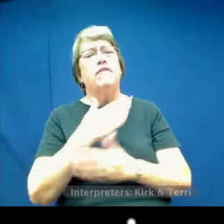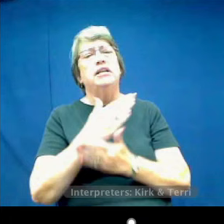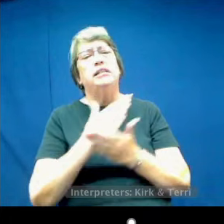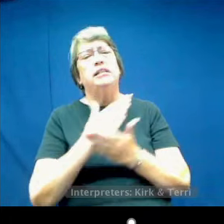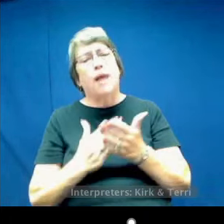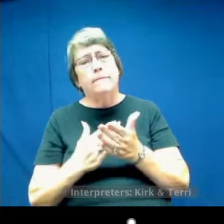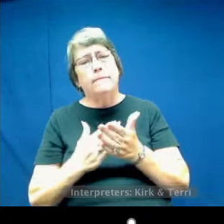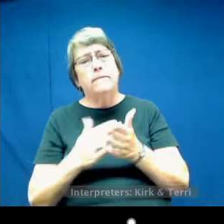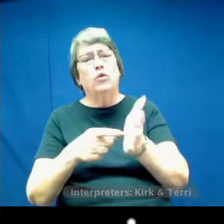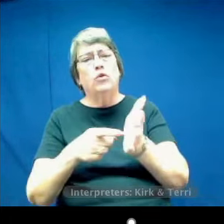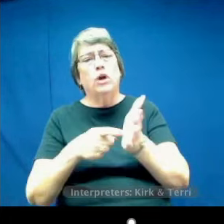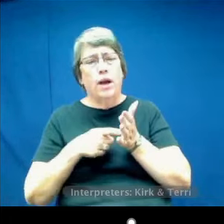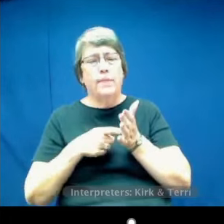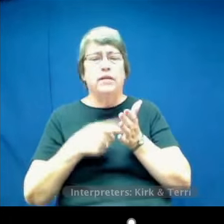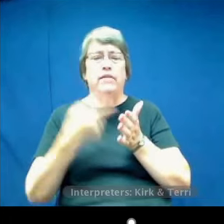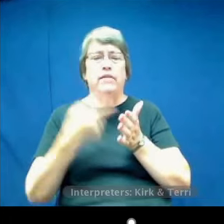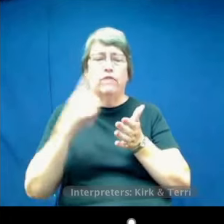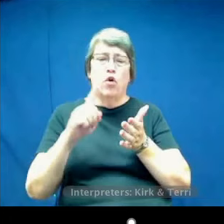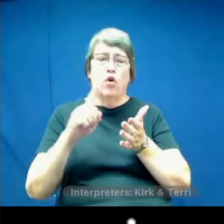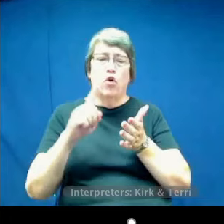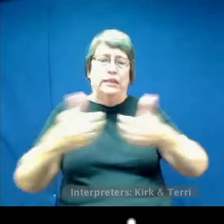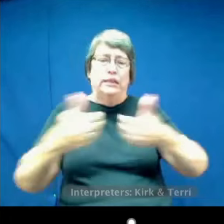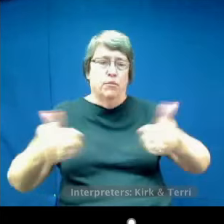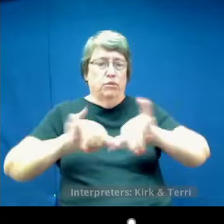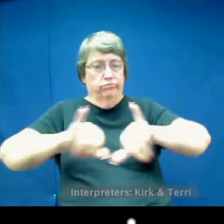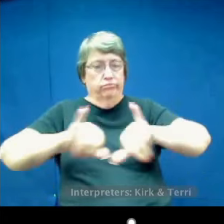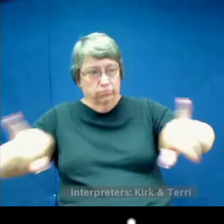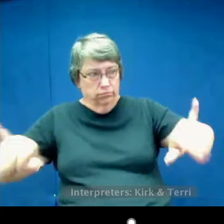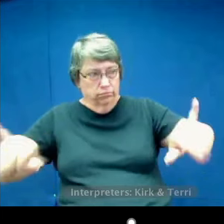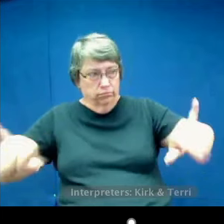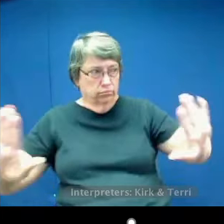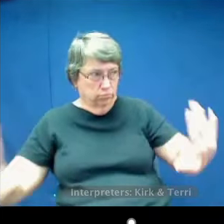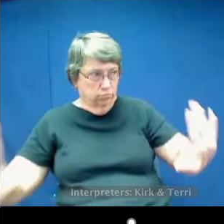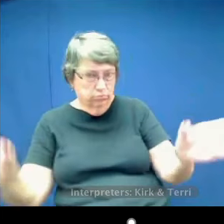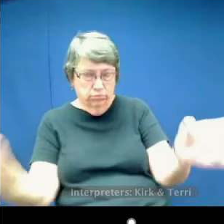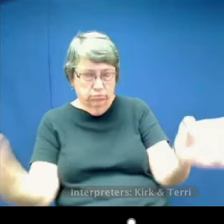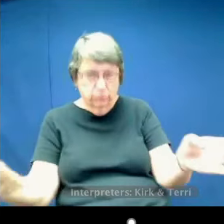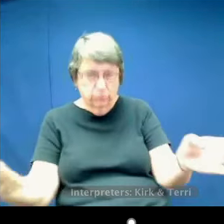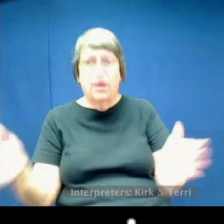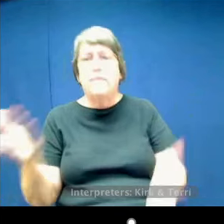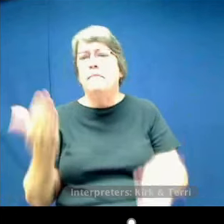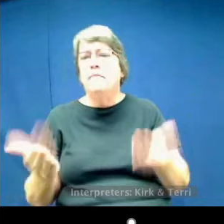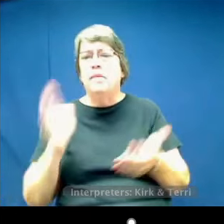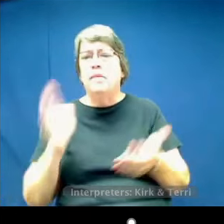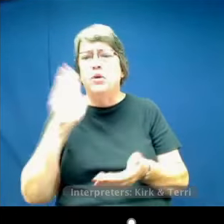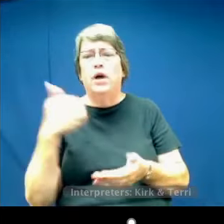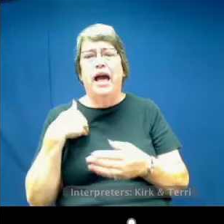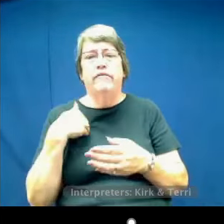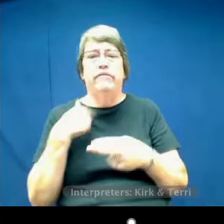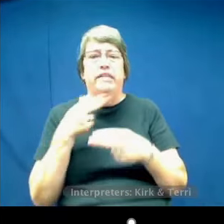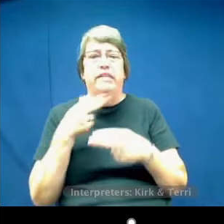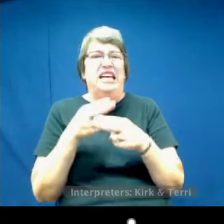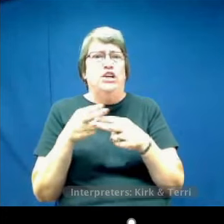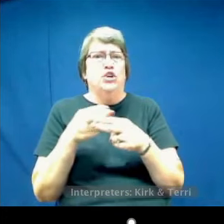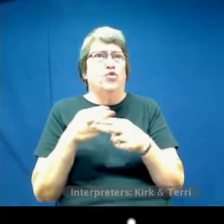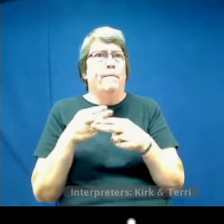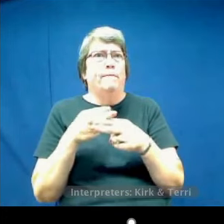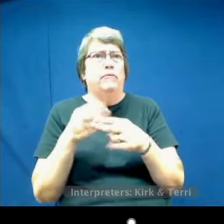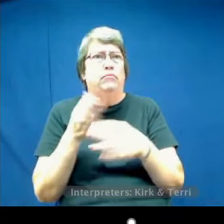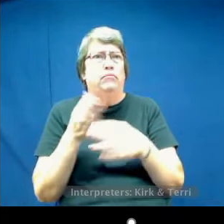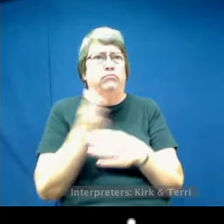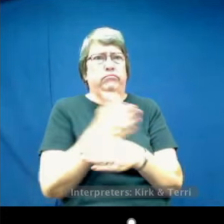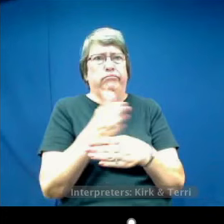this separation in a period of time. But if you're separated, you may have these interim issues that you can't